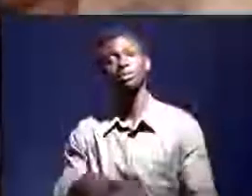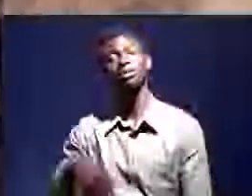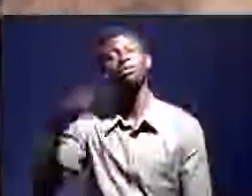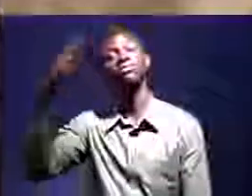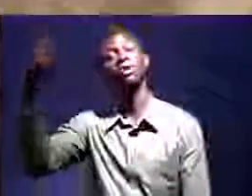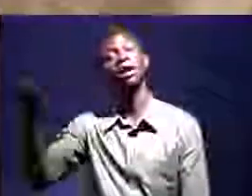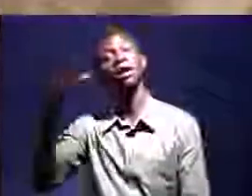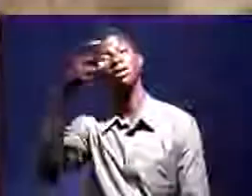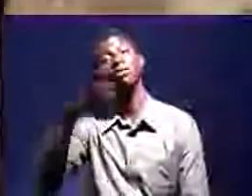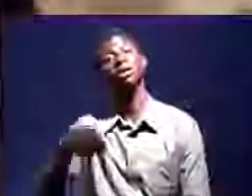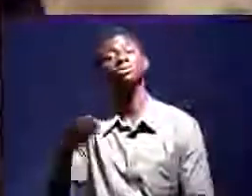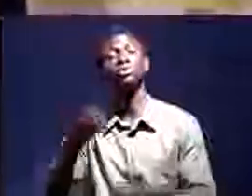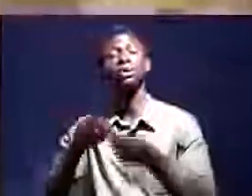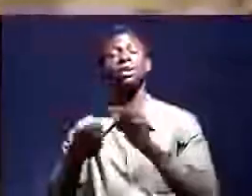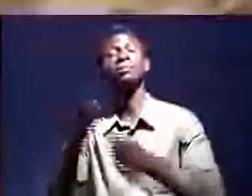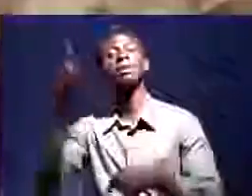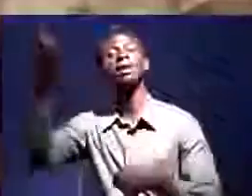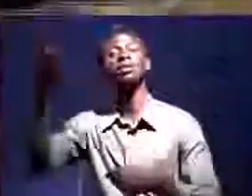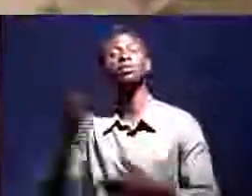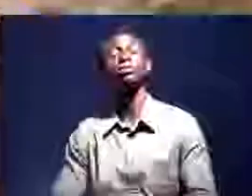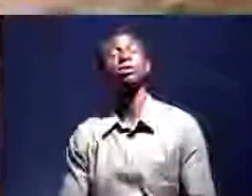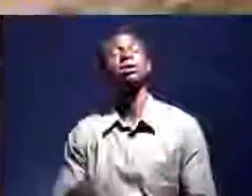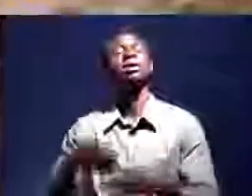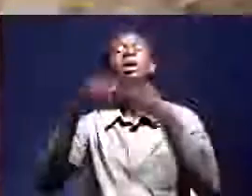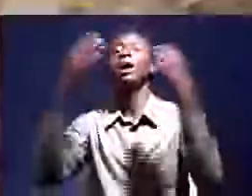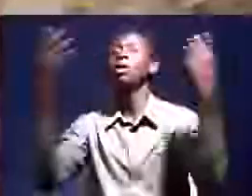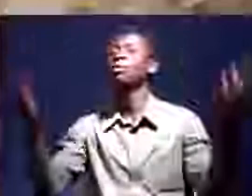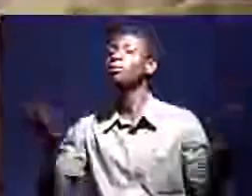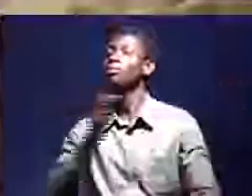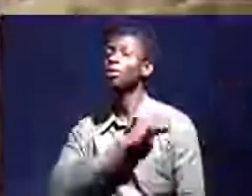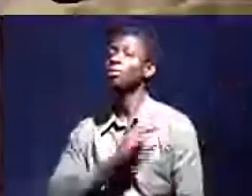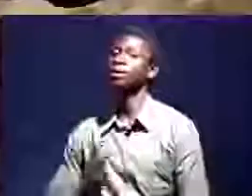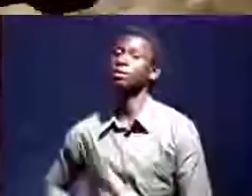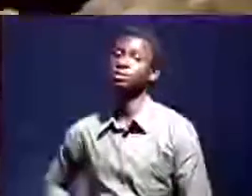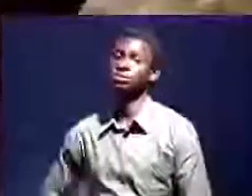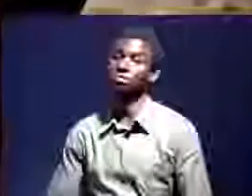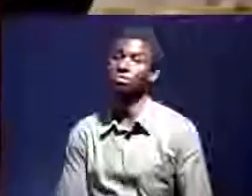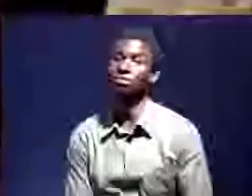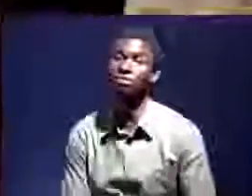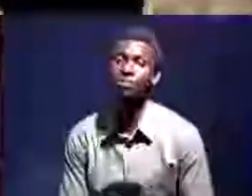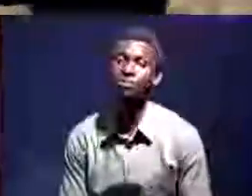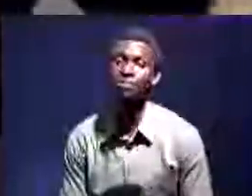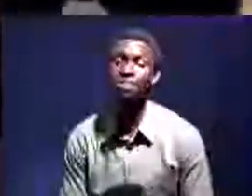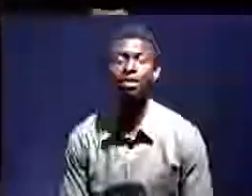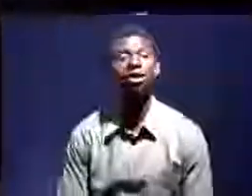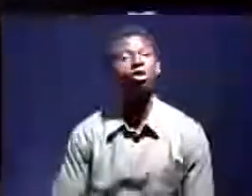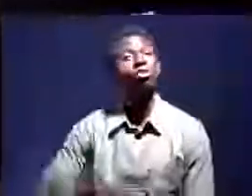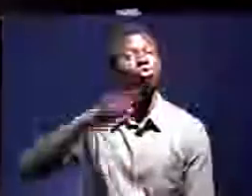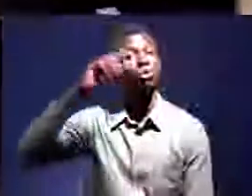were not Christians. They were rough, muscular, and tough.